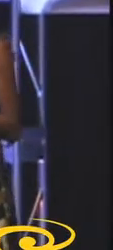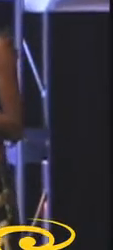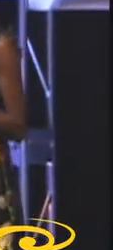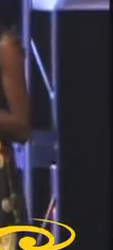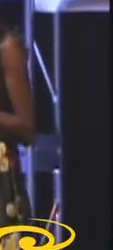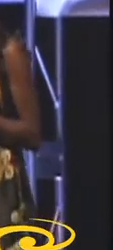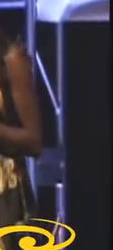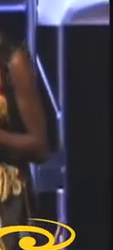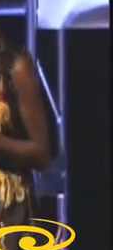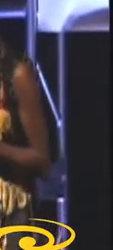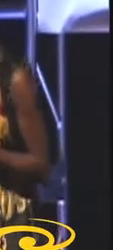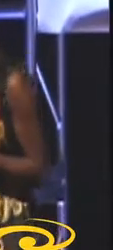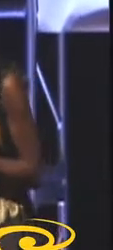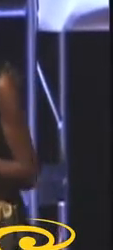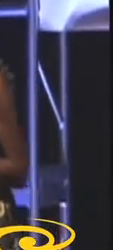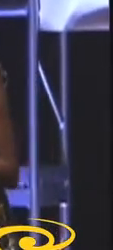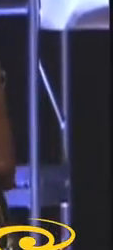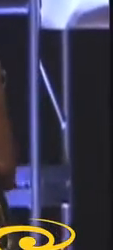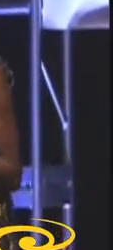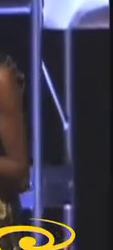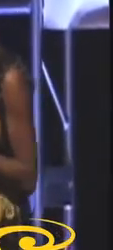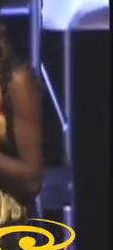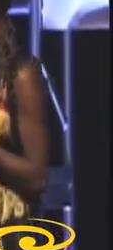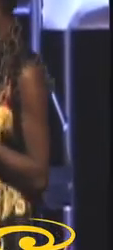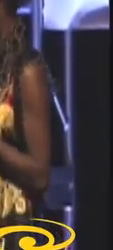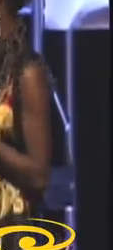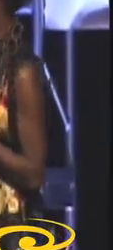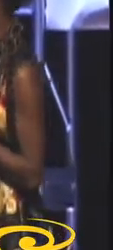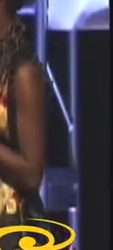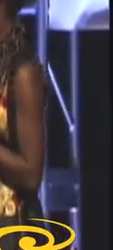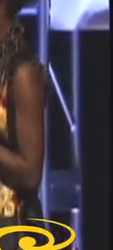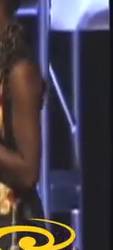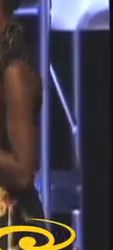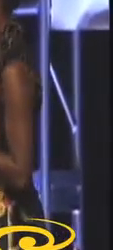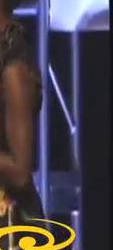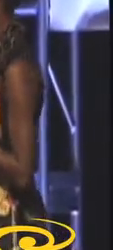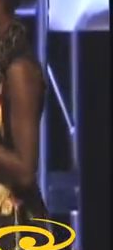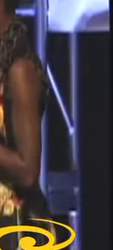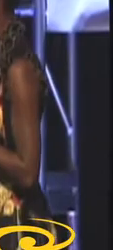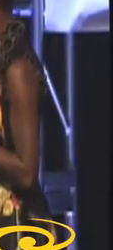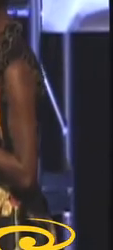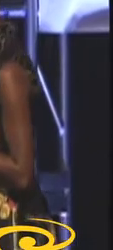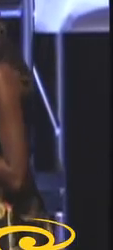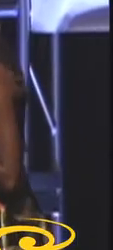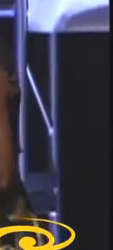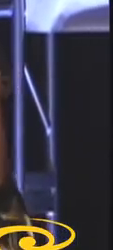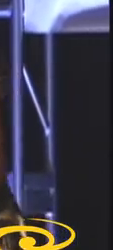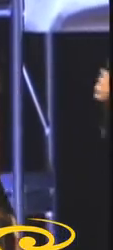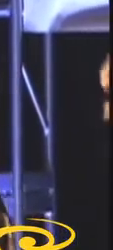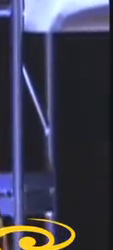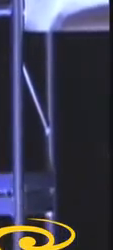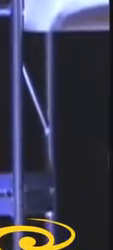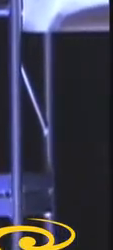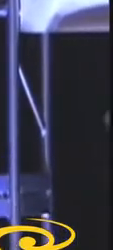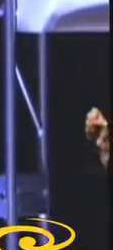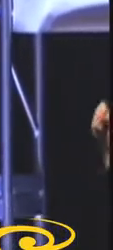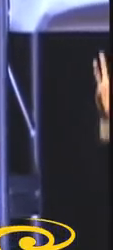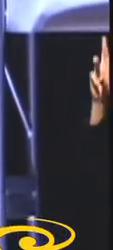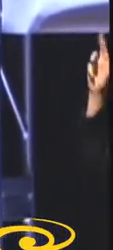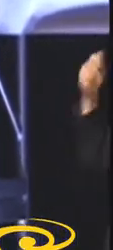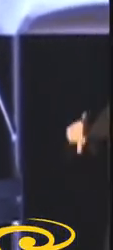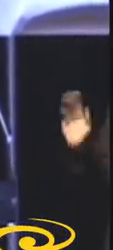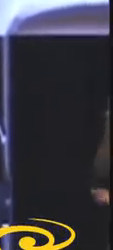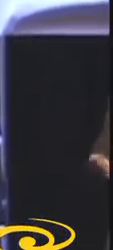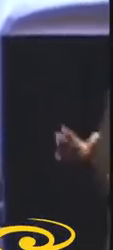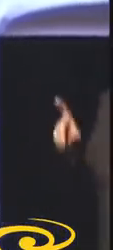We wanna break the social norm About guys talking about degrading women And they rap songs and